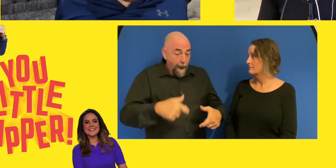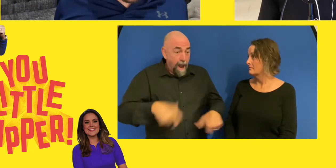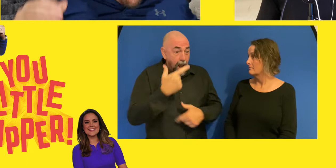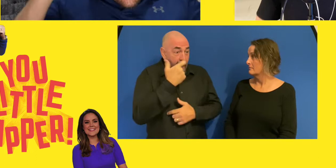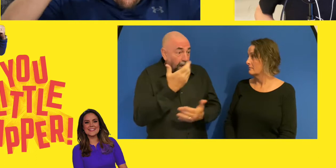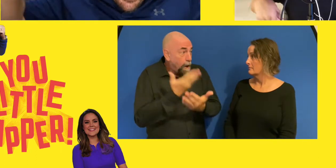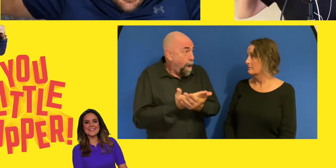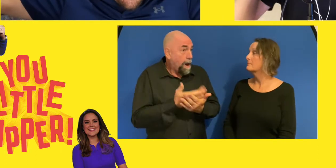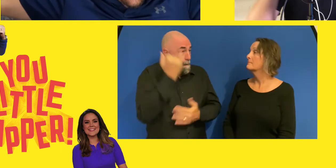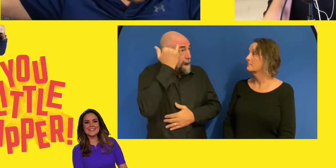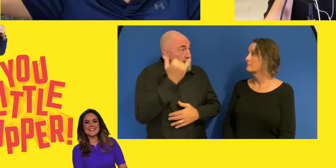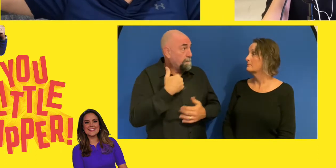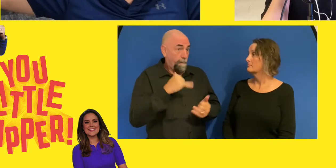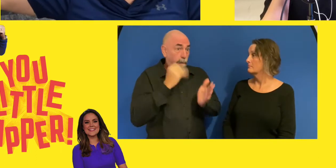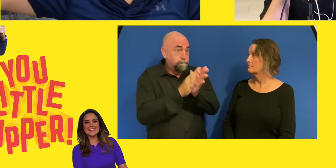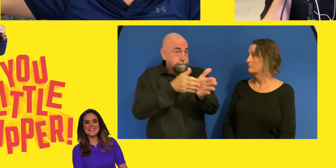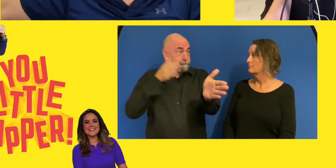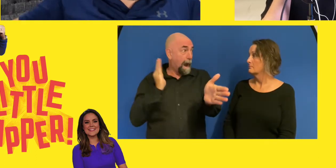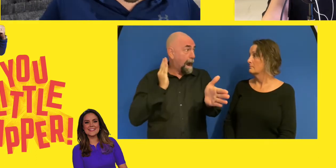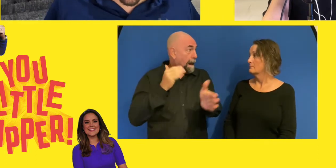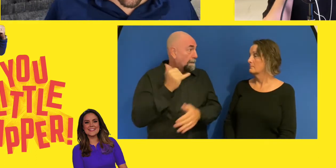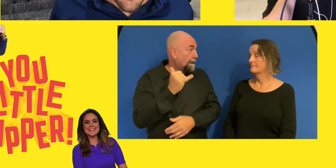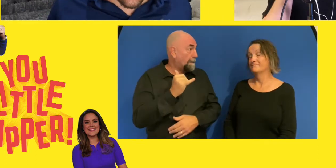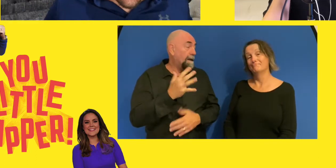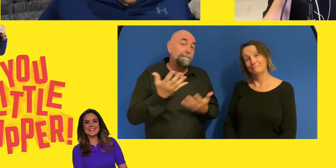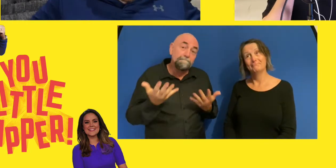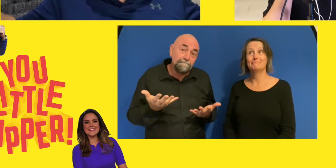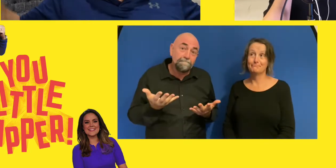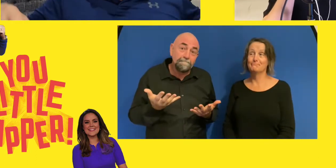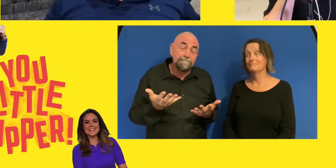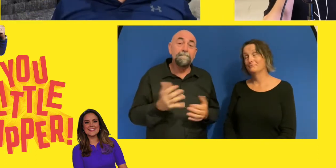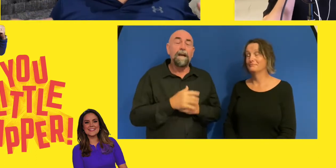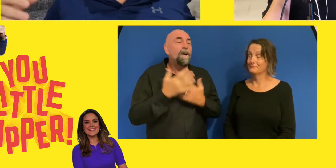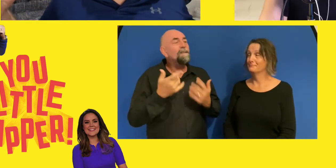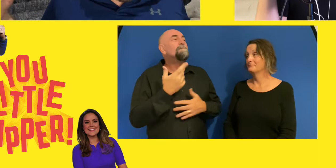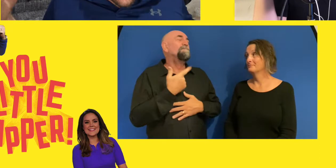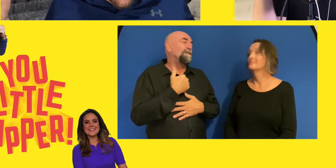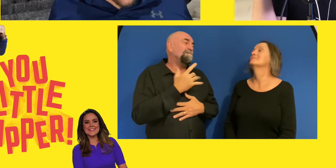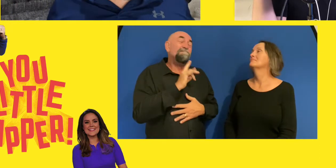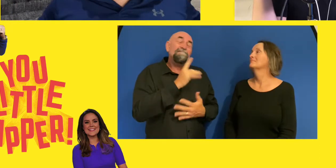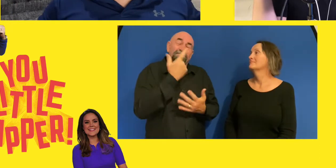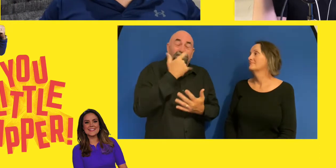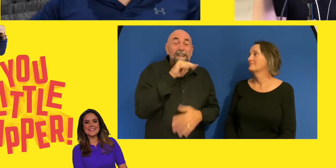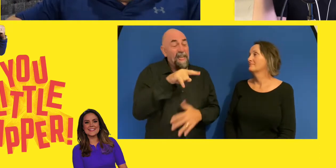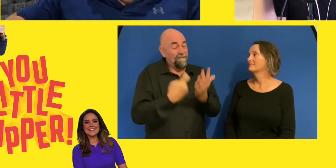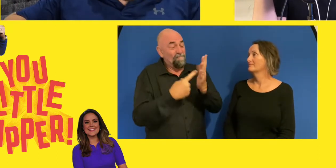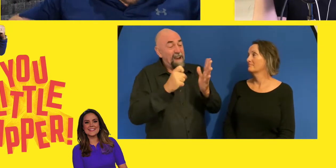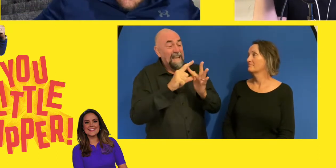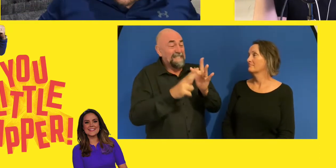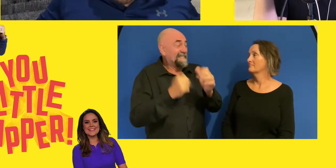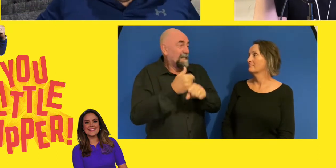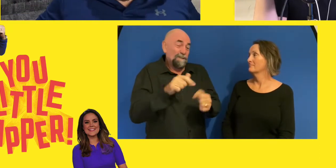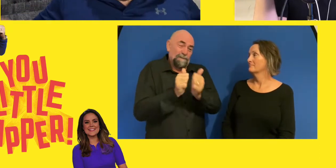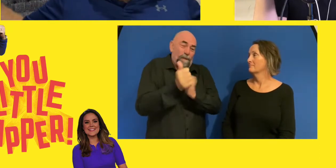lucky undies. That was how my head went. I would have at least been 0.05 away. Look, that's racing, that's sport. I love